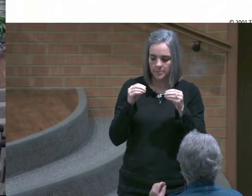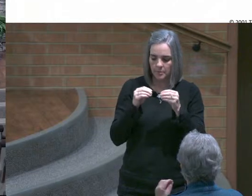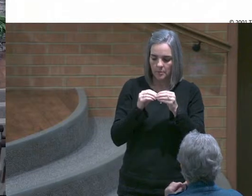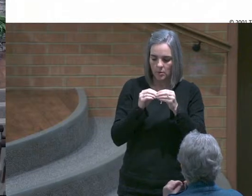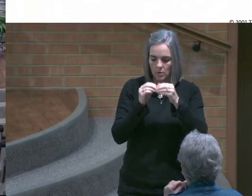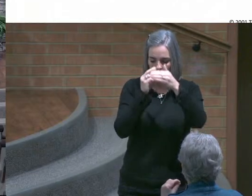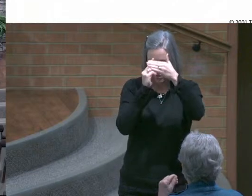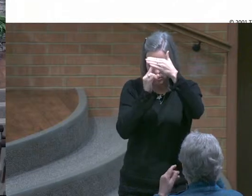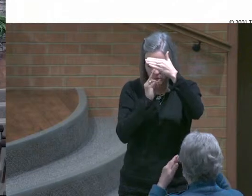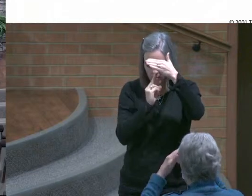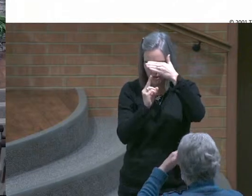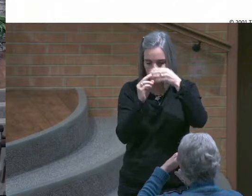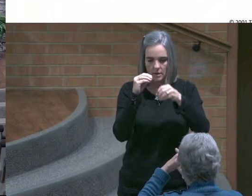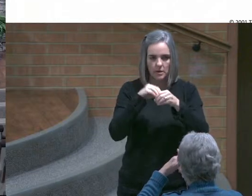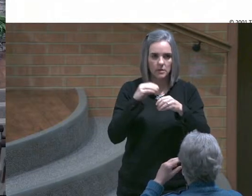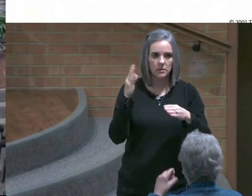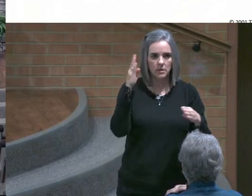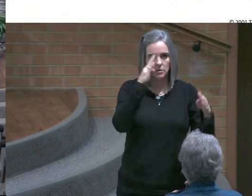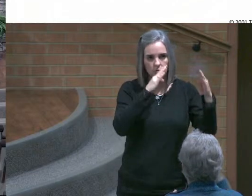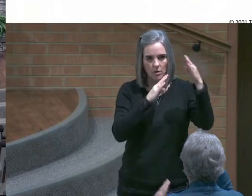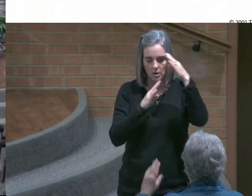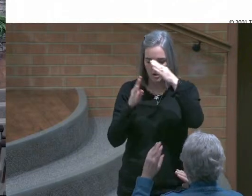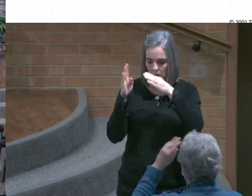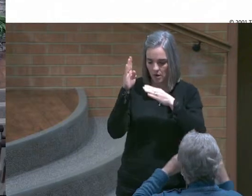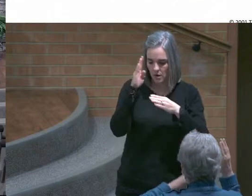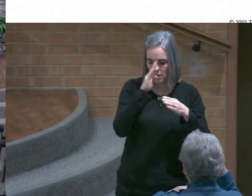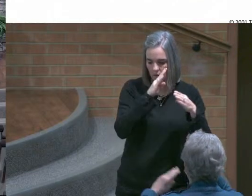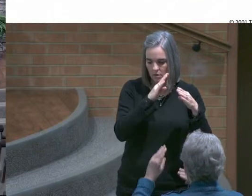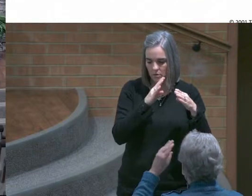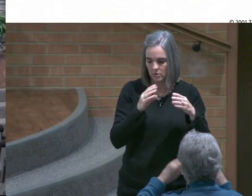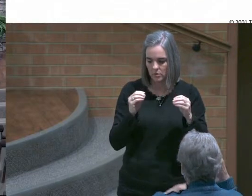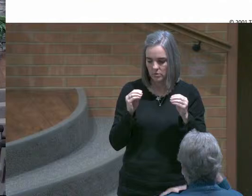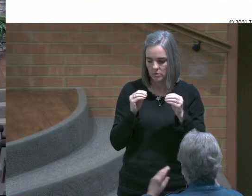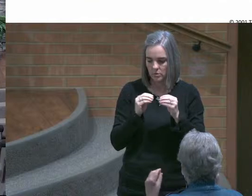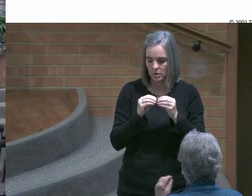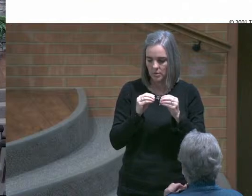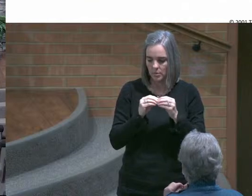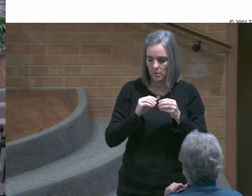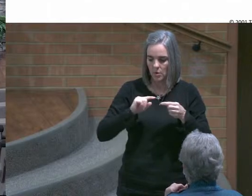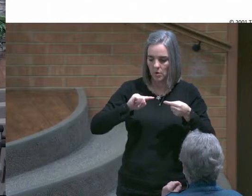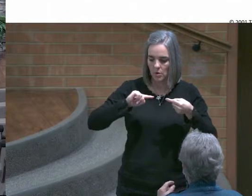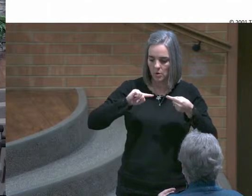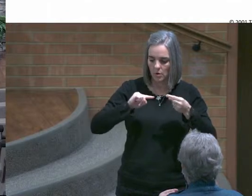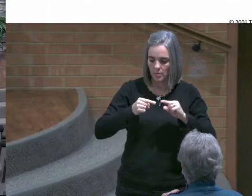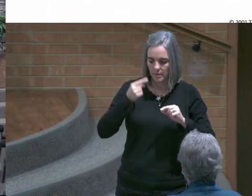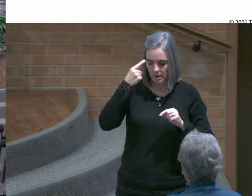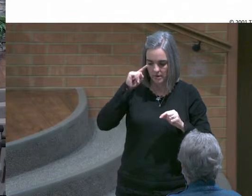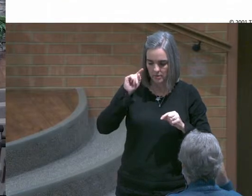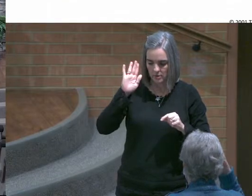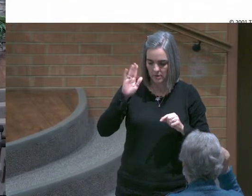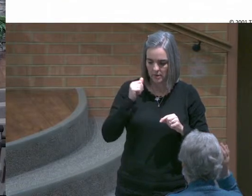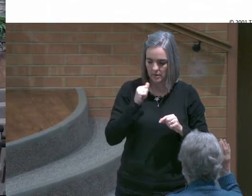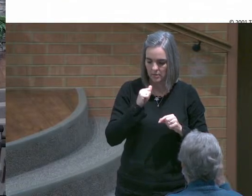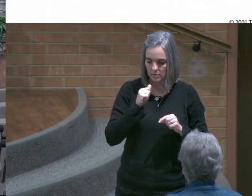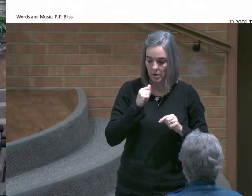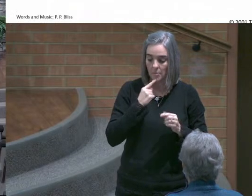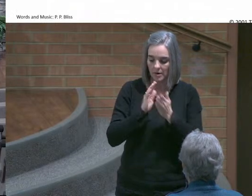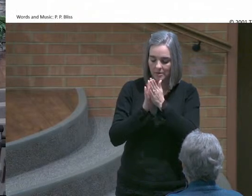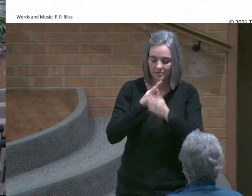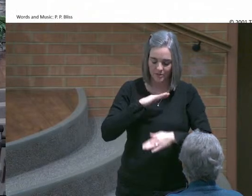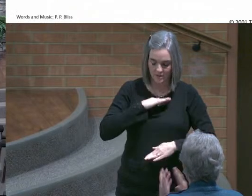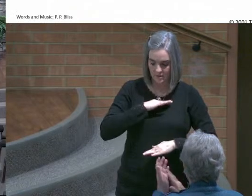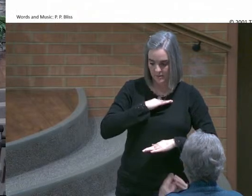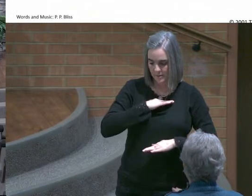grief, more meekness in trial, more grace for